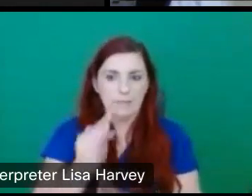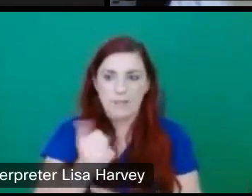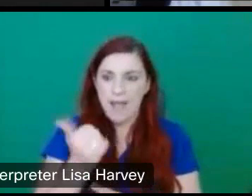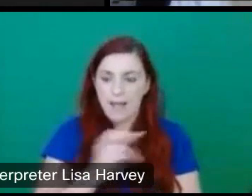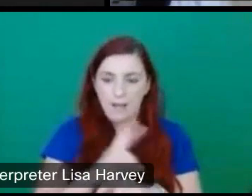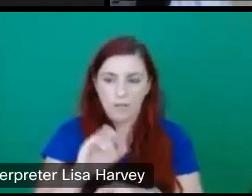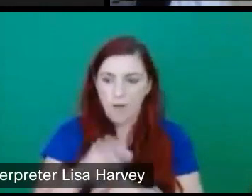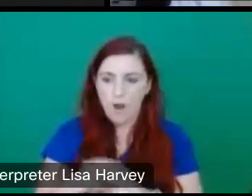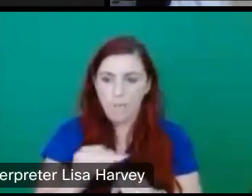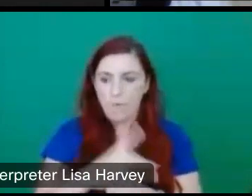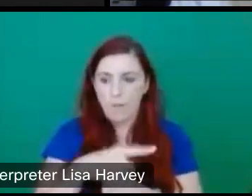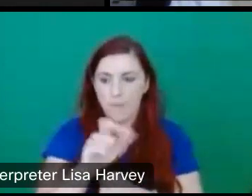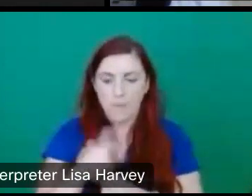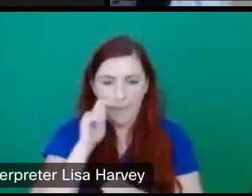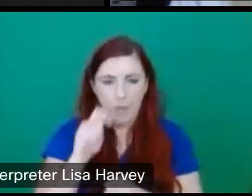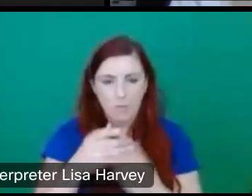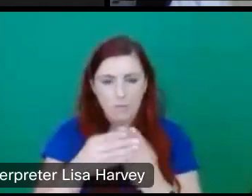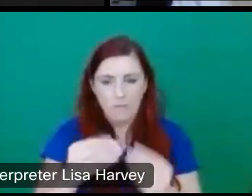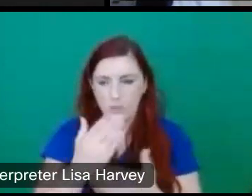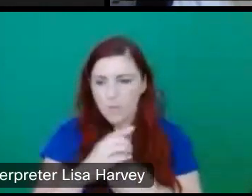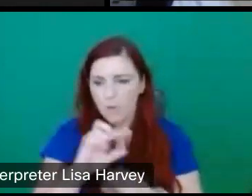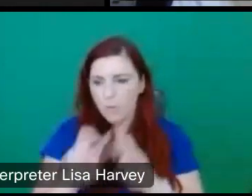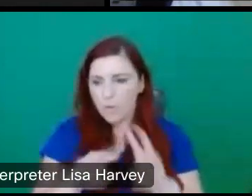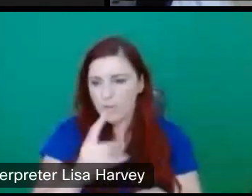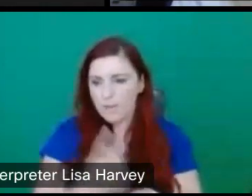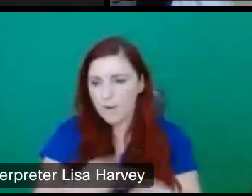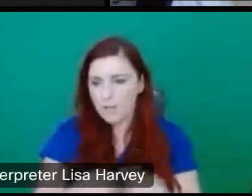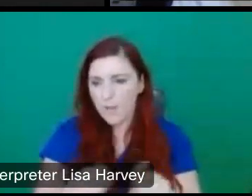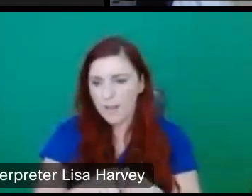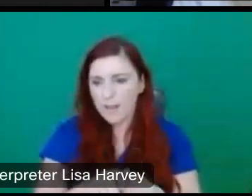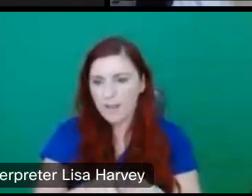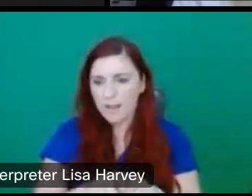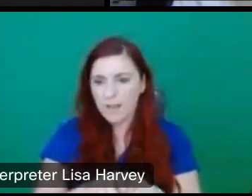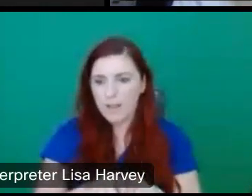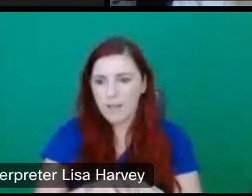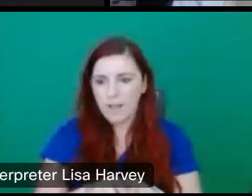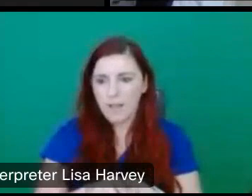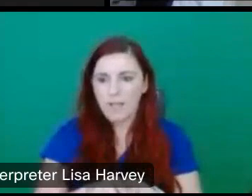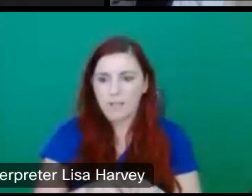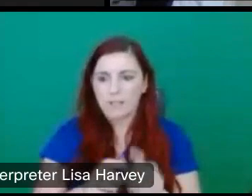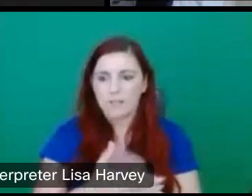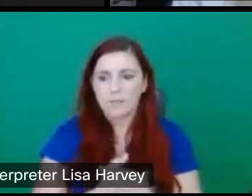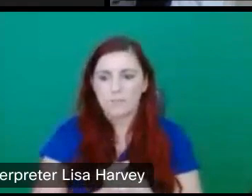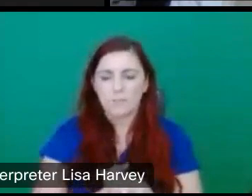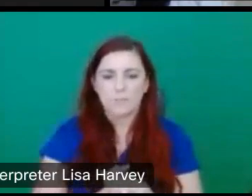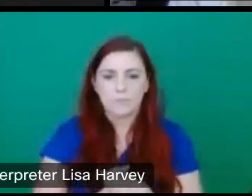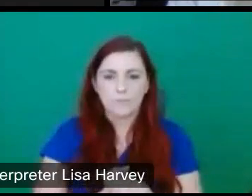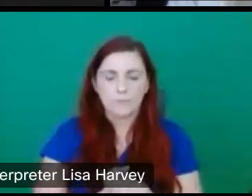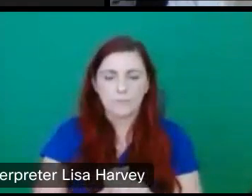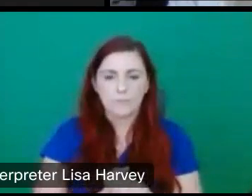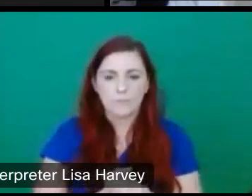patient. So I think that will address some of the other questions that are in there that fall out of the scope of the notifiable instance within the patient safety